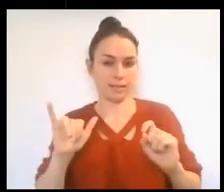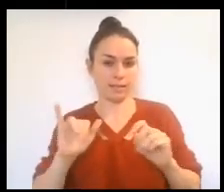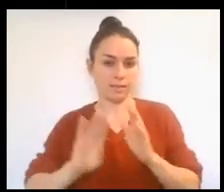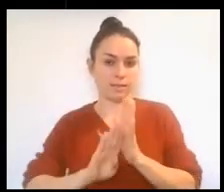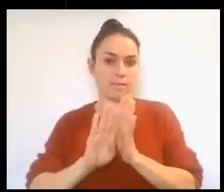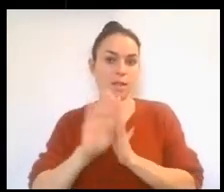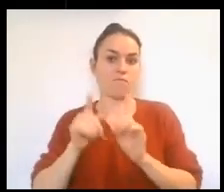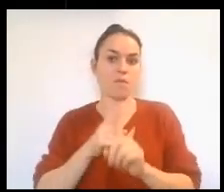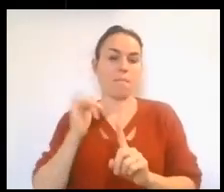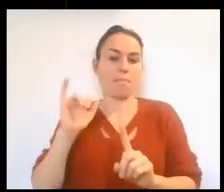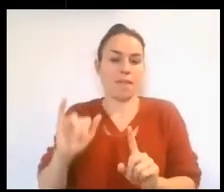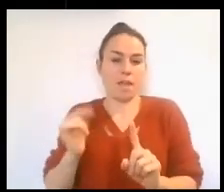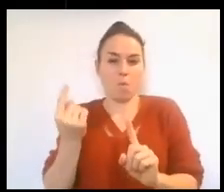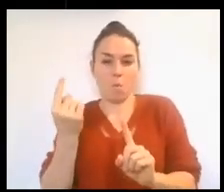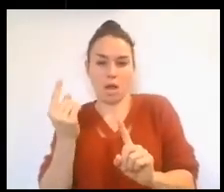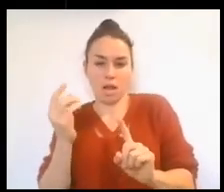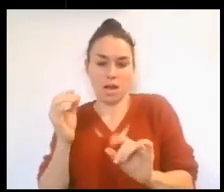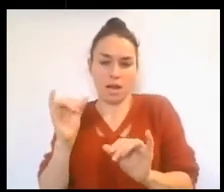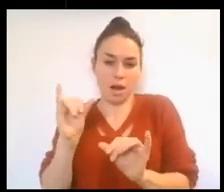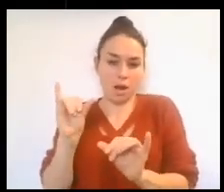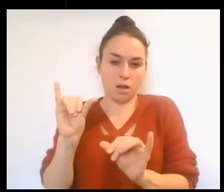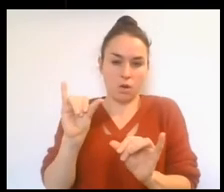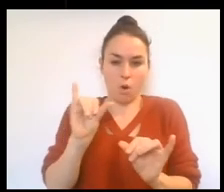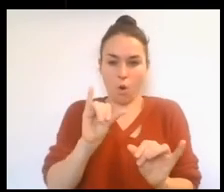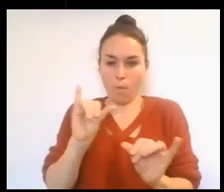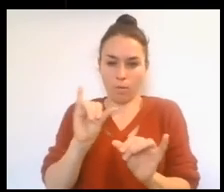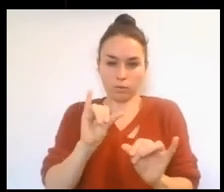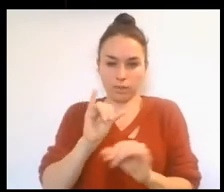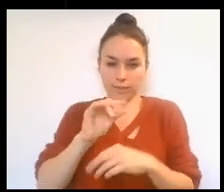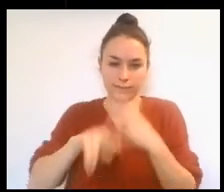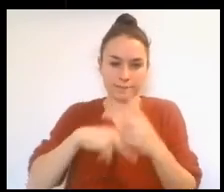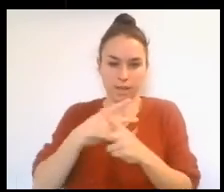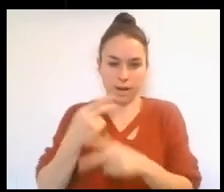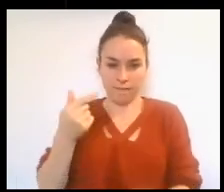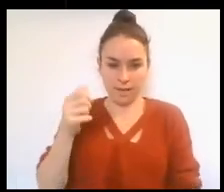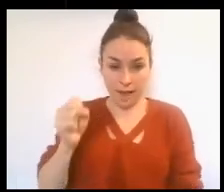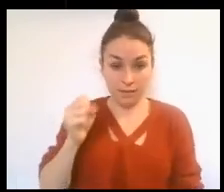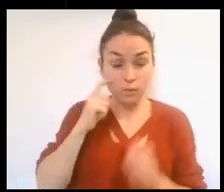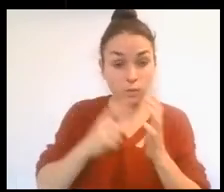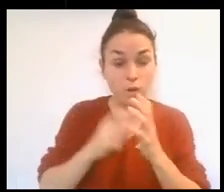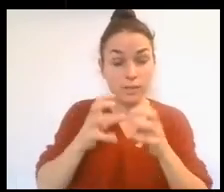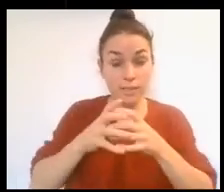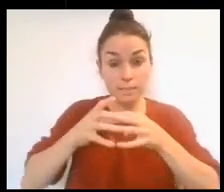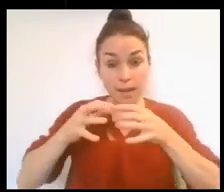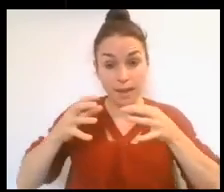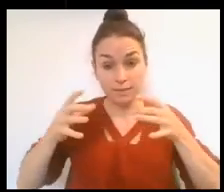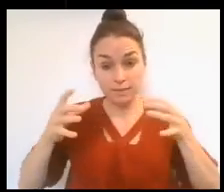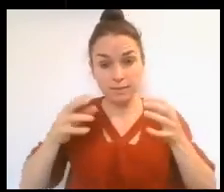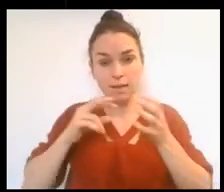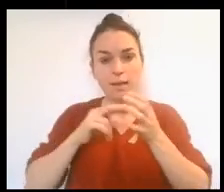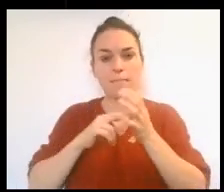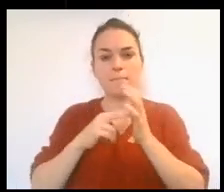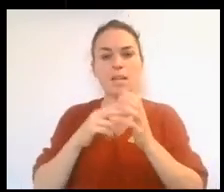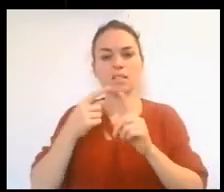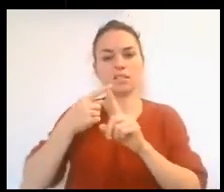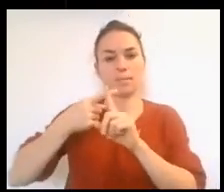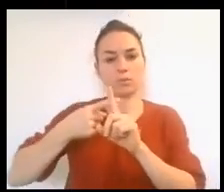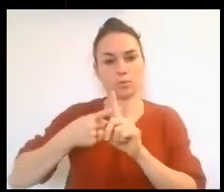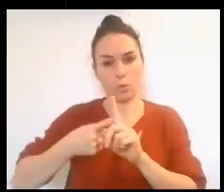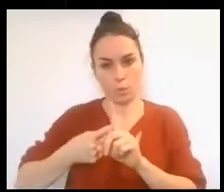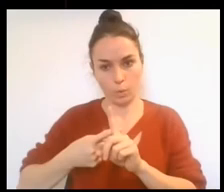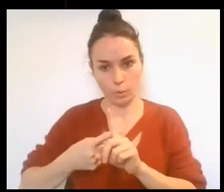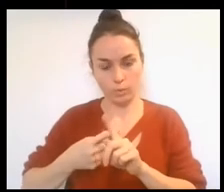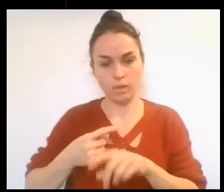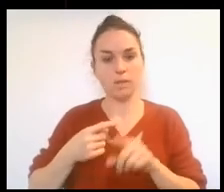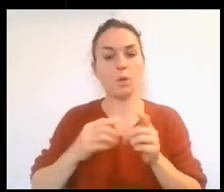universe expands and it gets less hot, and therefore it radiates less. And so it enters the, what we call the dark